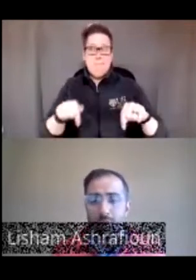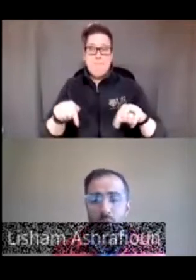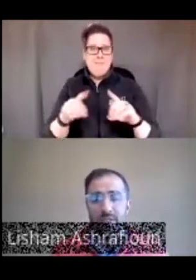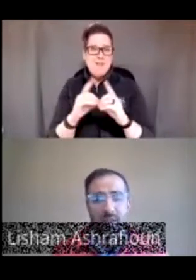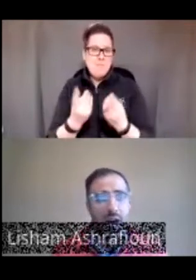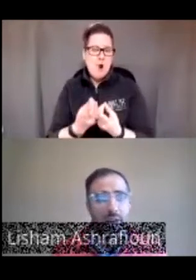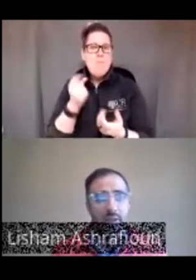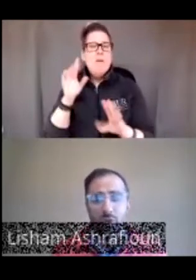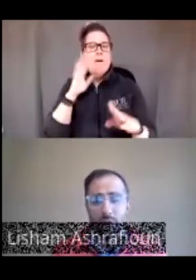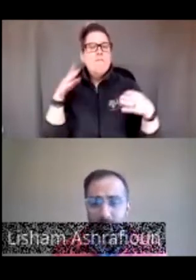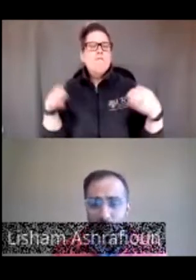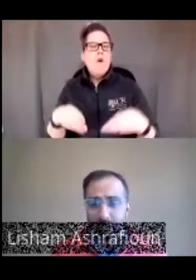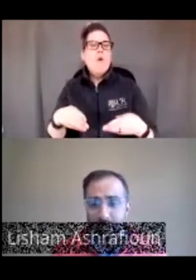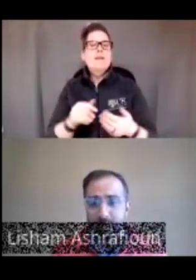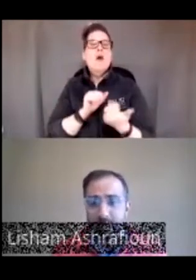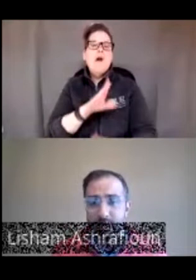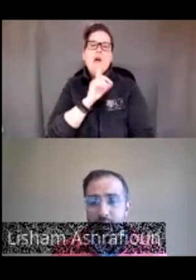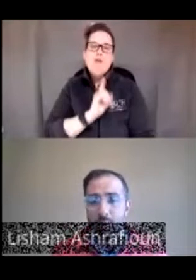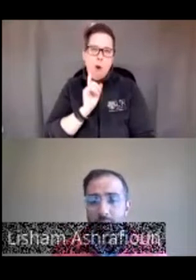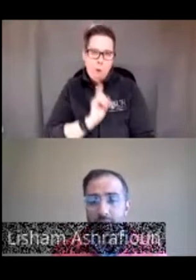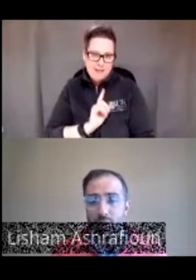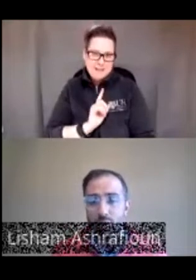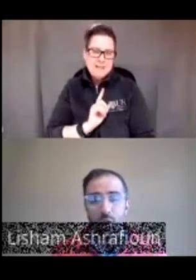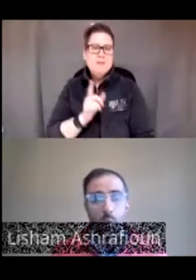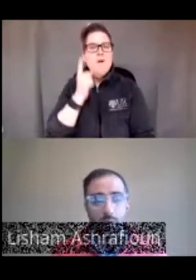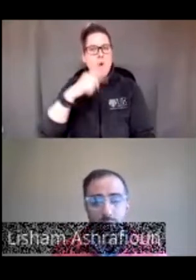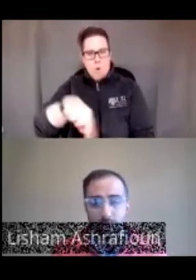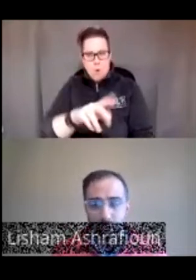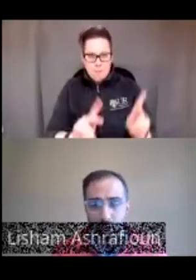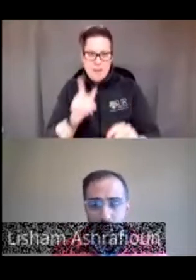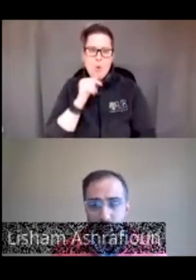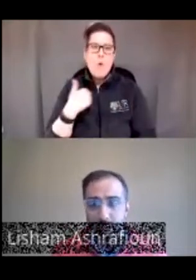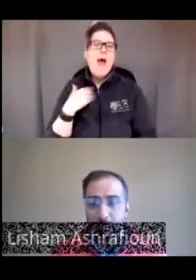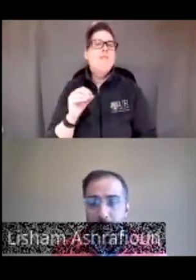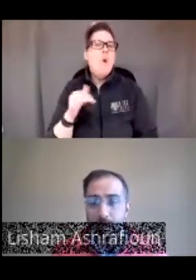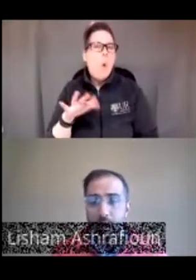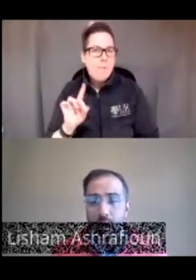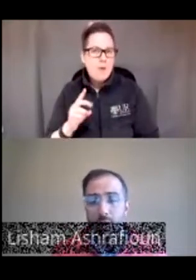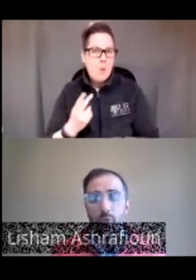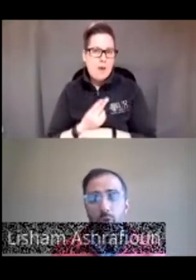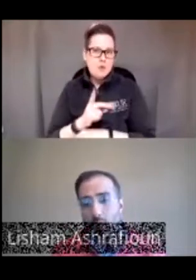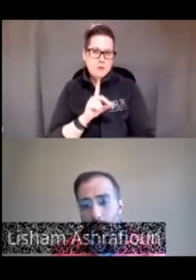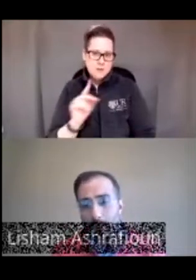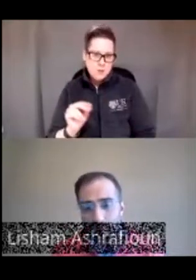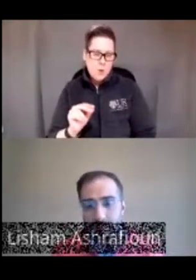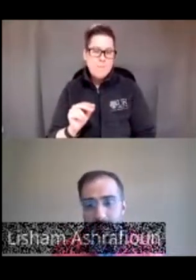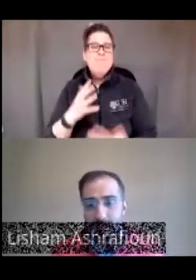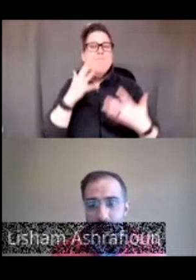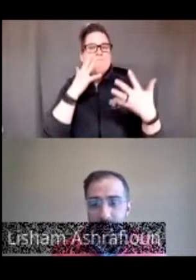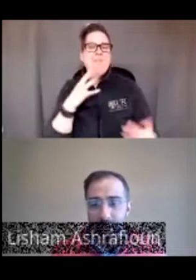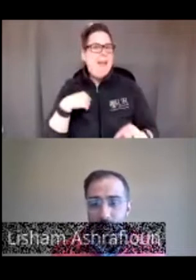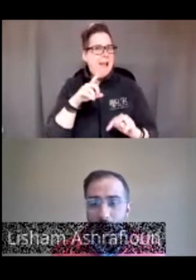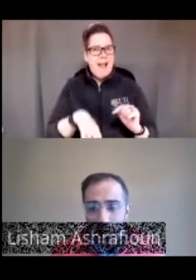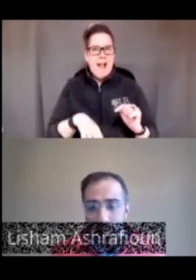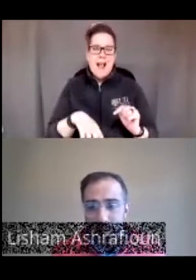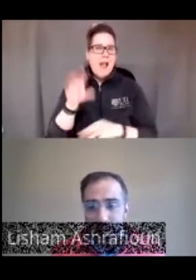that focuses on addressing loneliness among individuals with opioid use disorders. Unfortunately, won't be able to present on